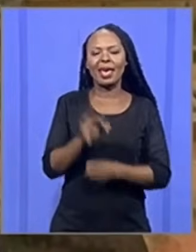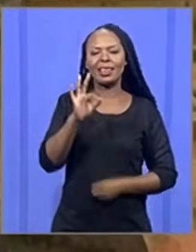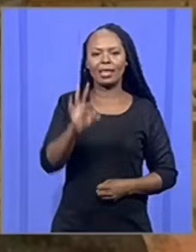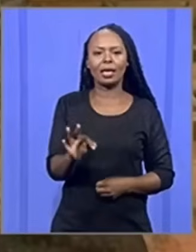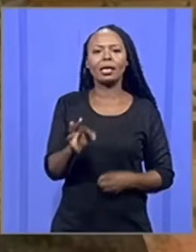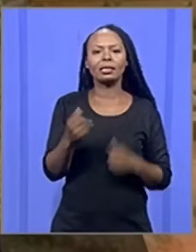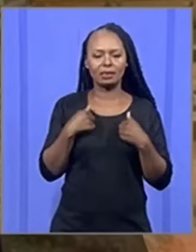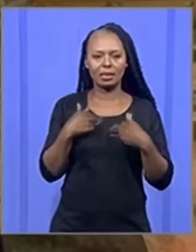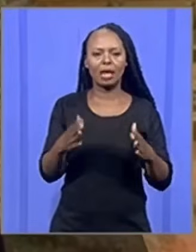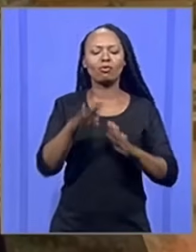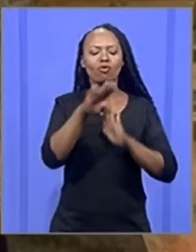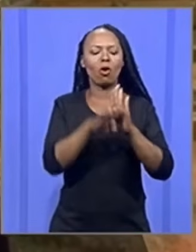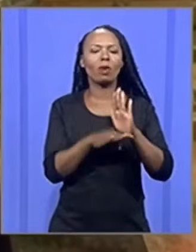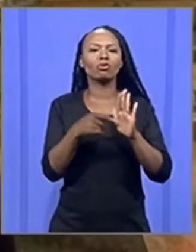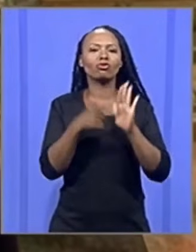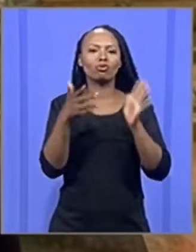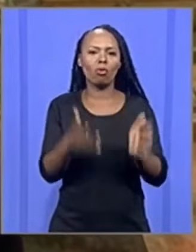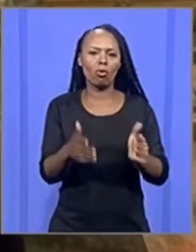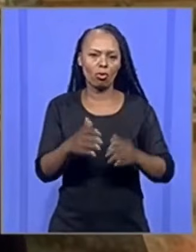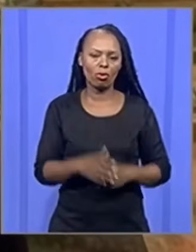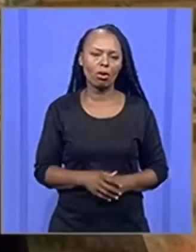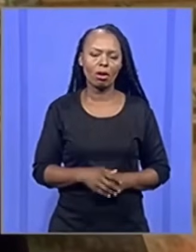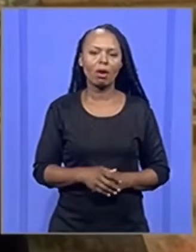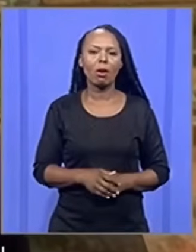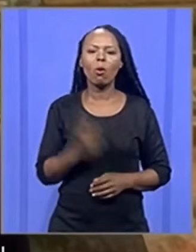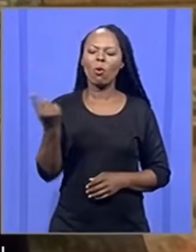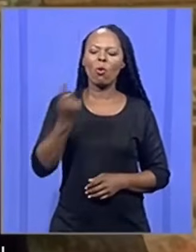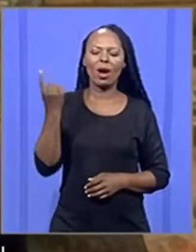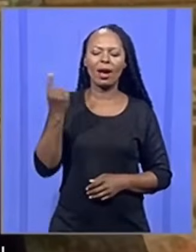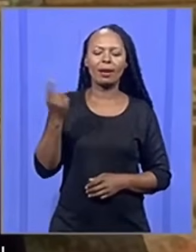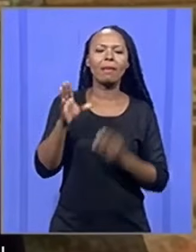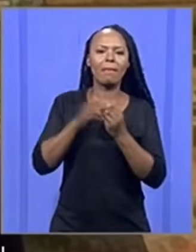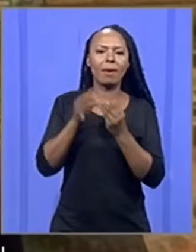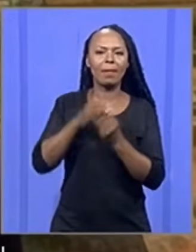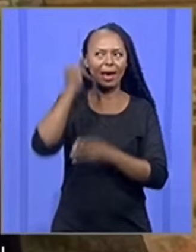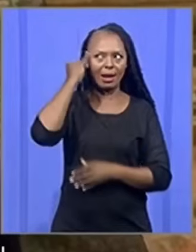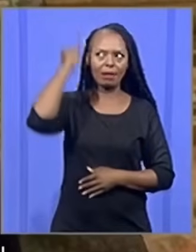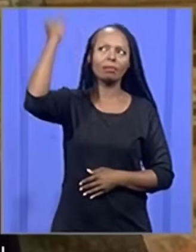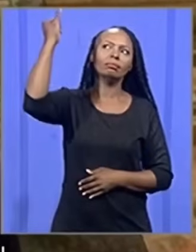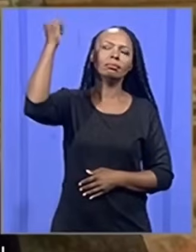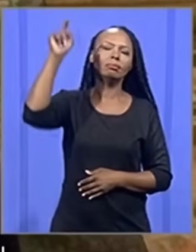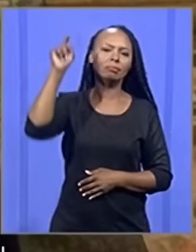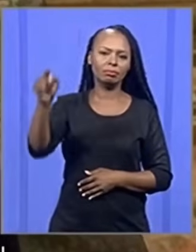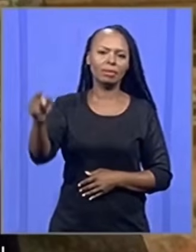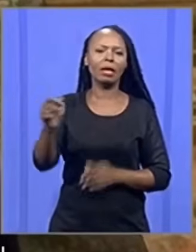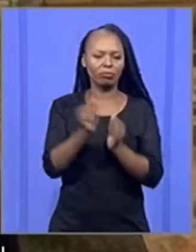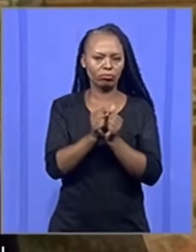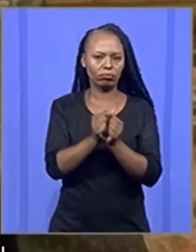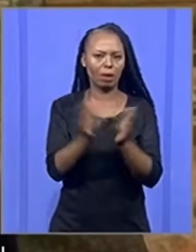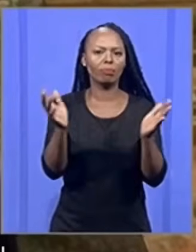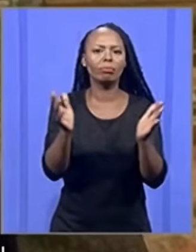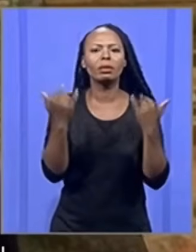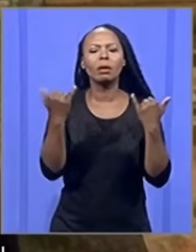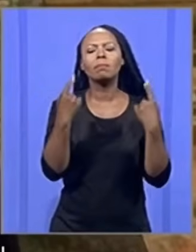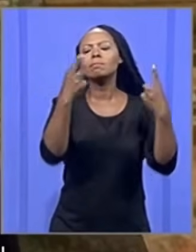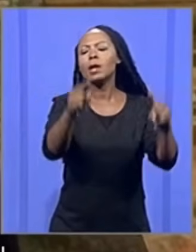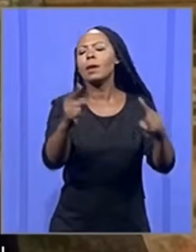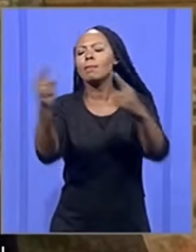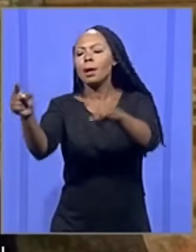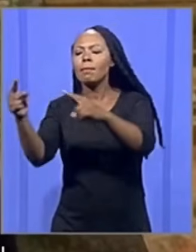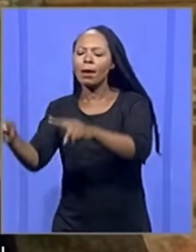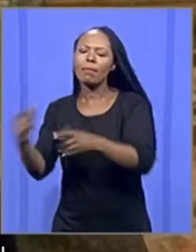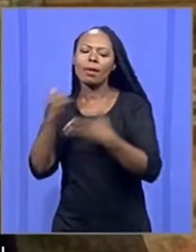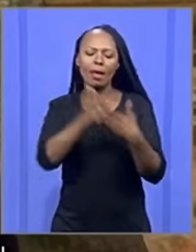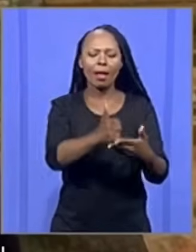members came up with the initiative of going out and reaching out to the